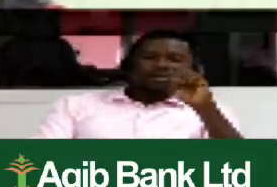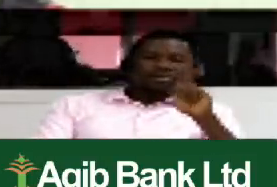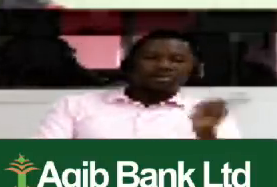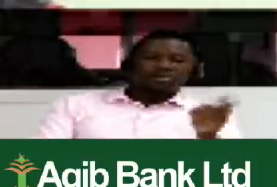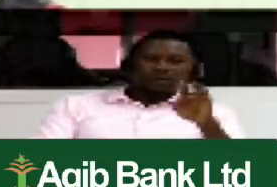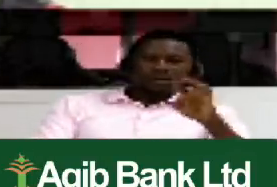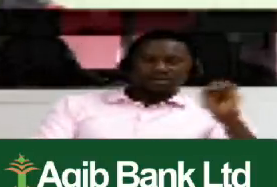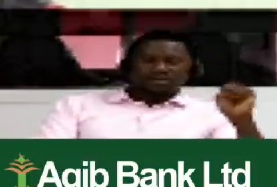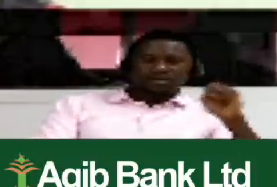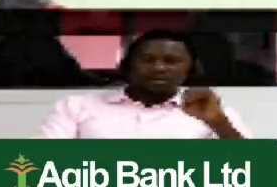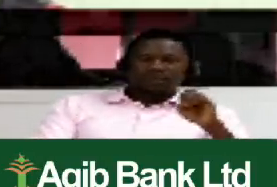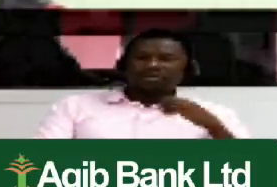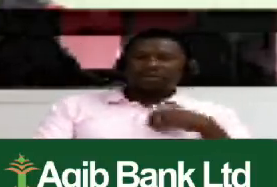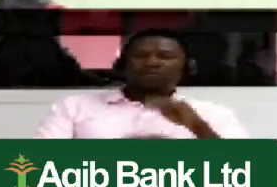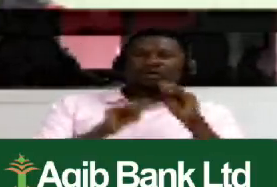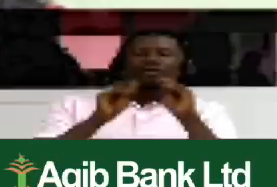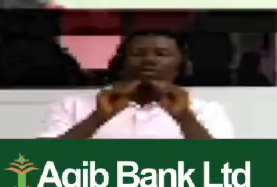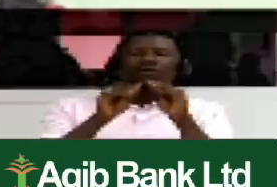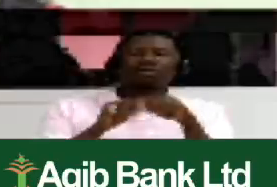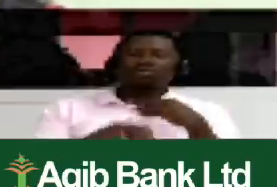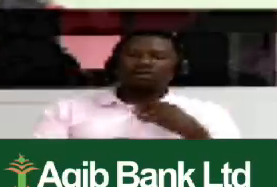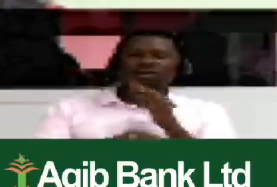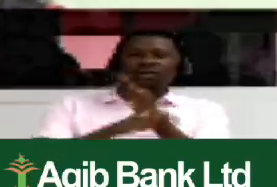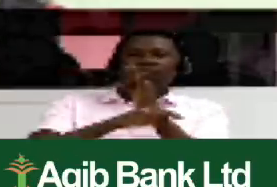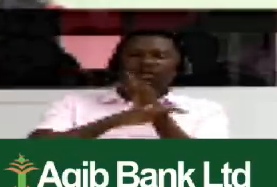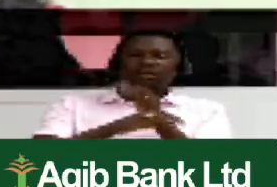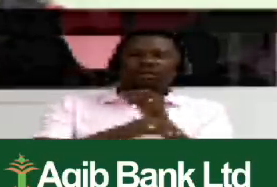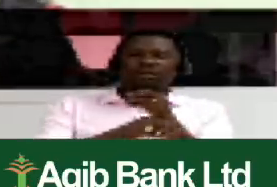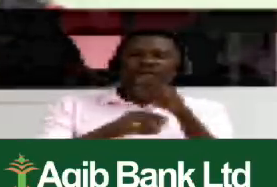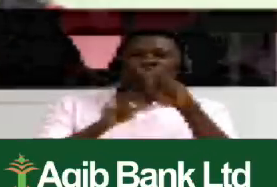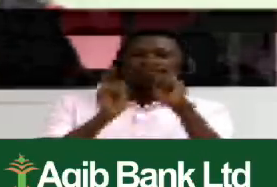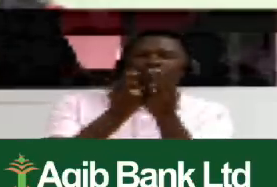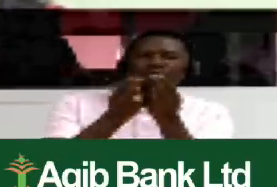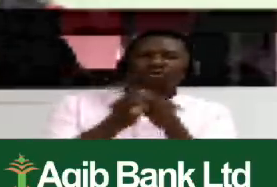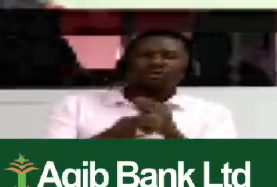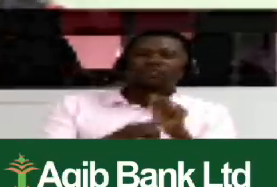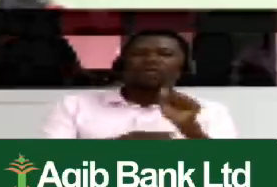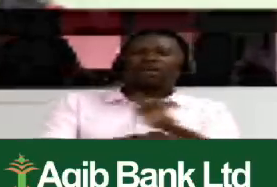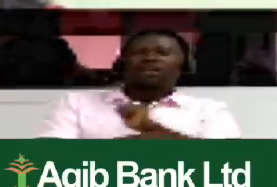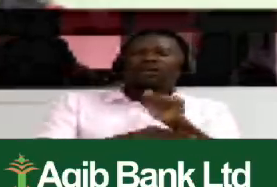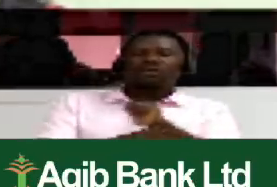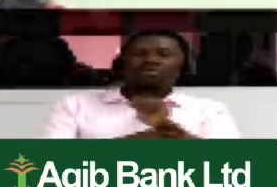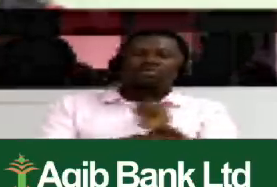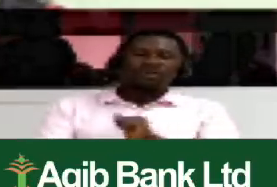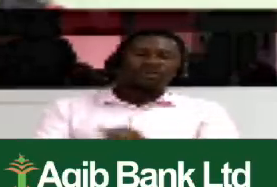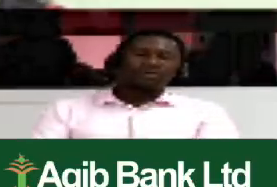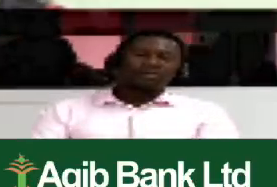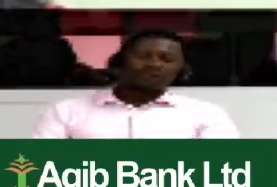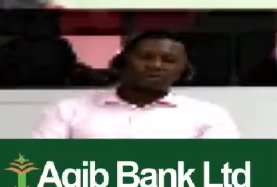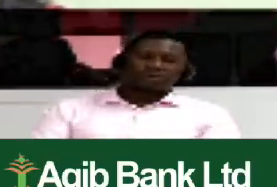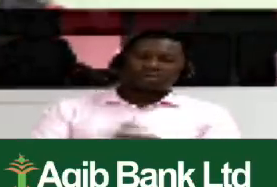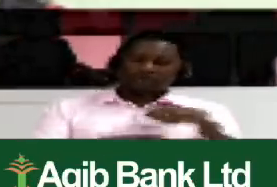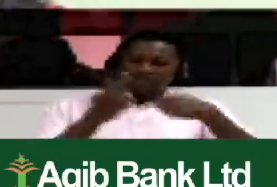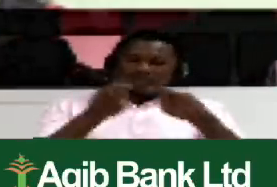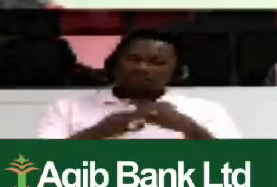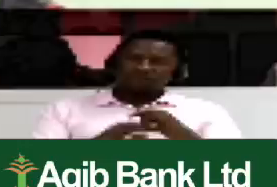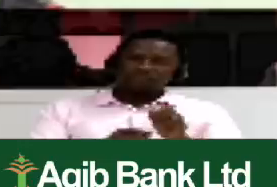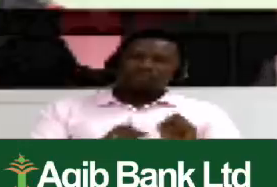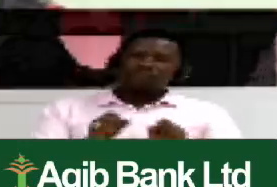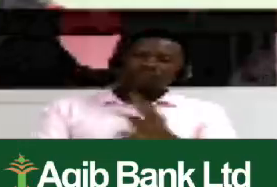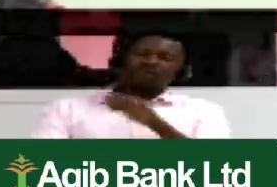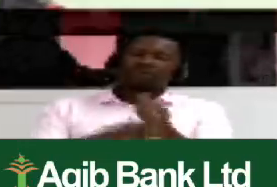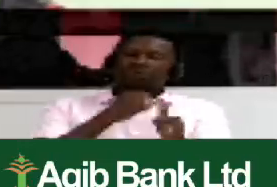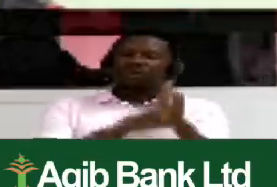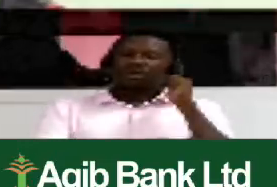education. And my teaching subject was economics. And then after that, I was posted back when I completed